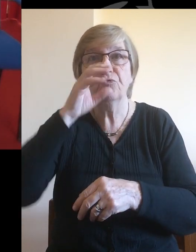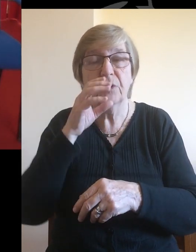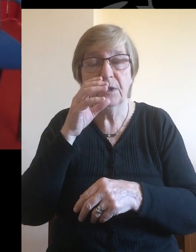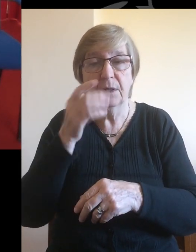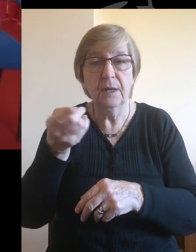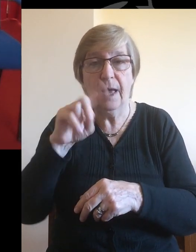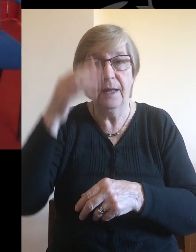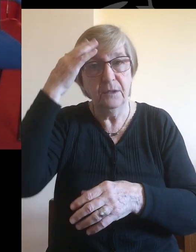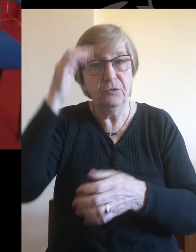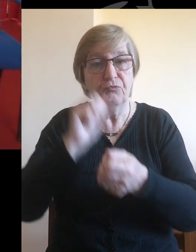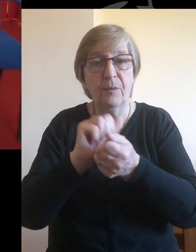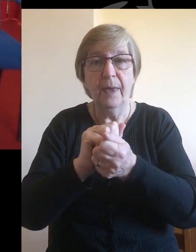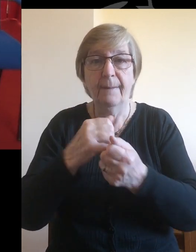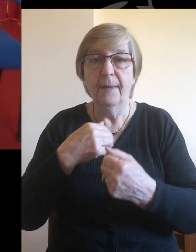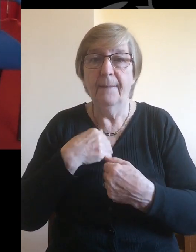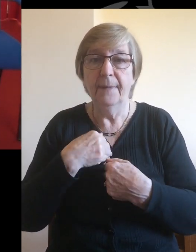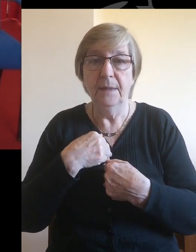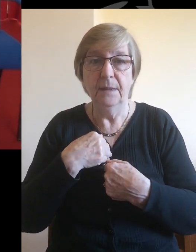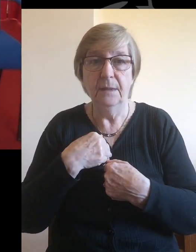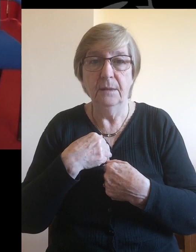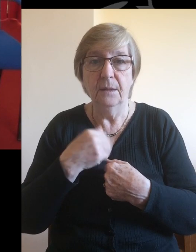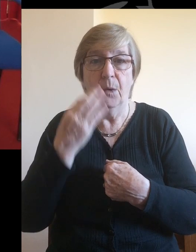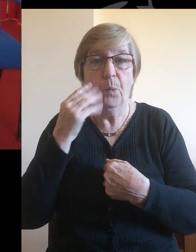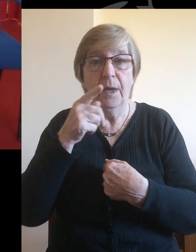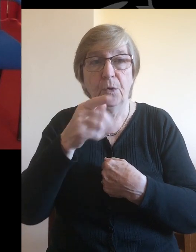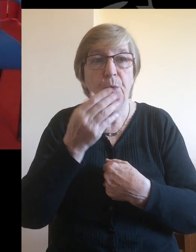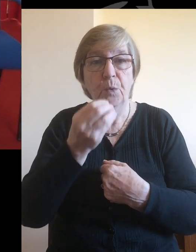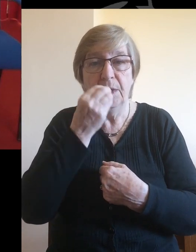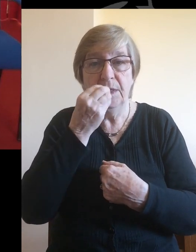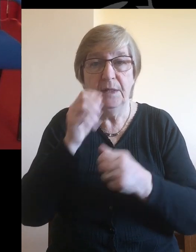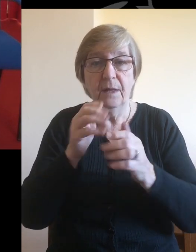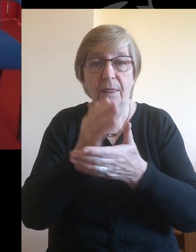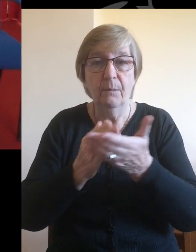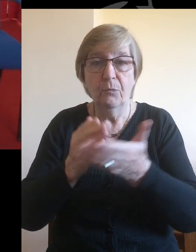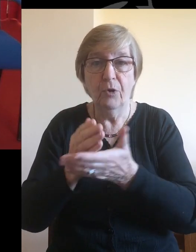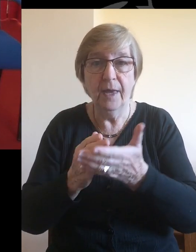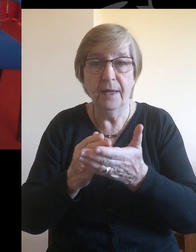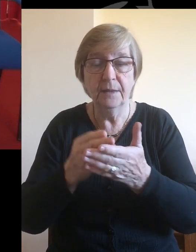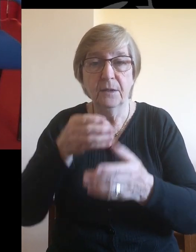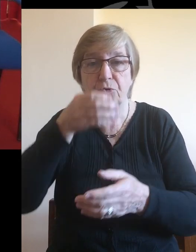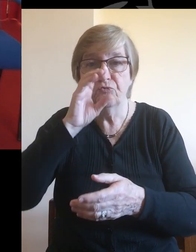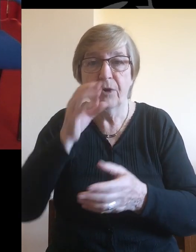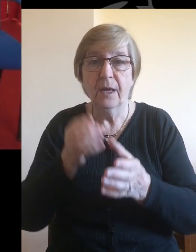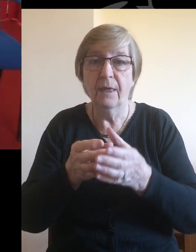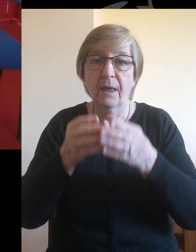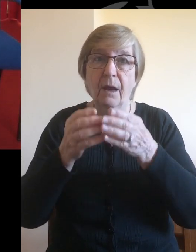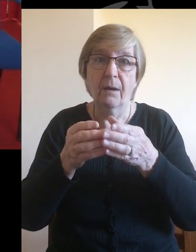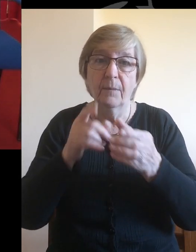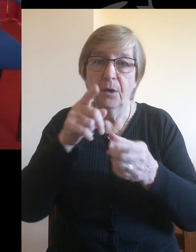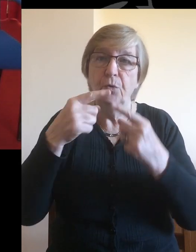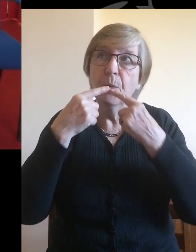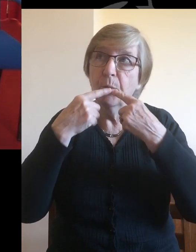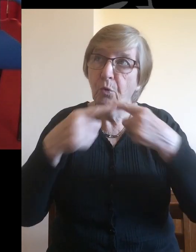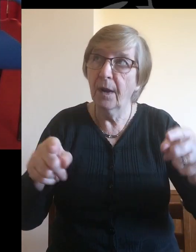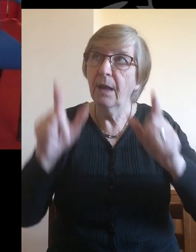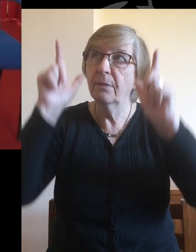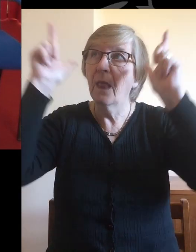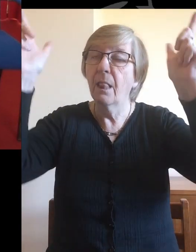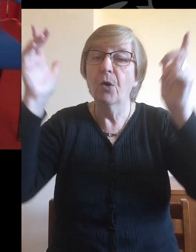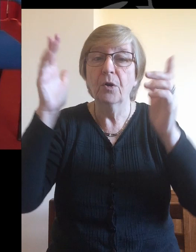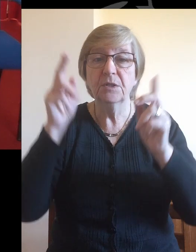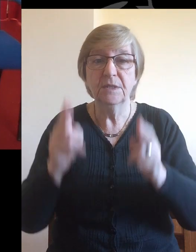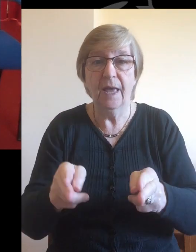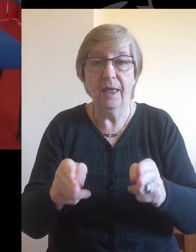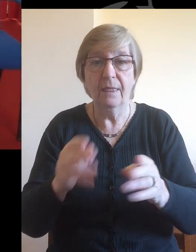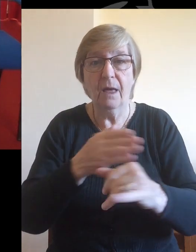remembrance of me. For whenever you eat this bread and drink this cup, you proclaim the Lord's death until